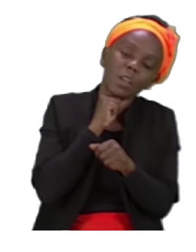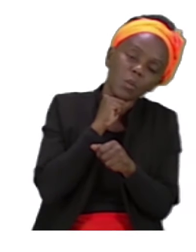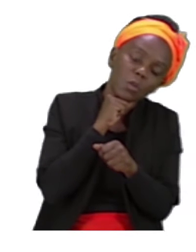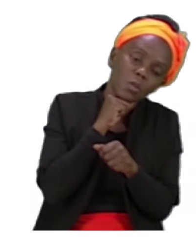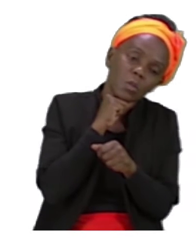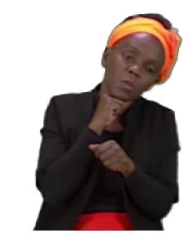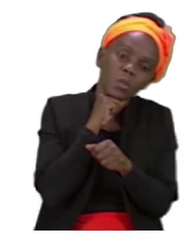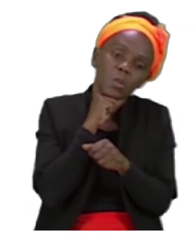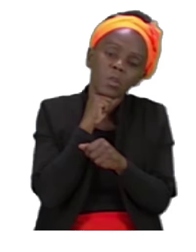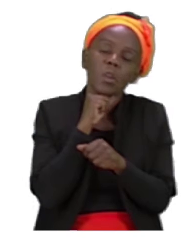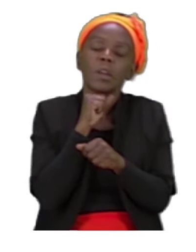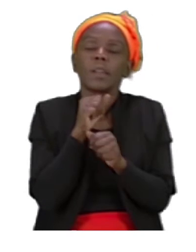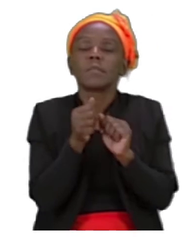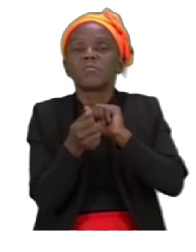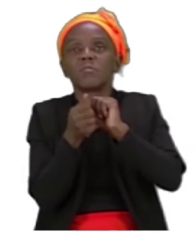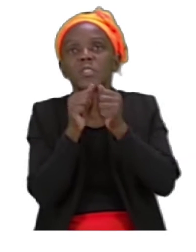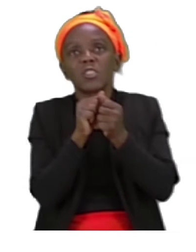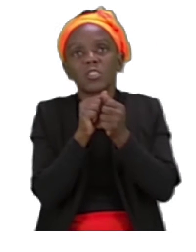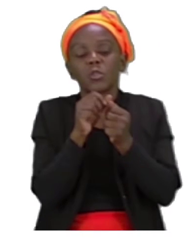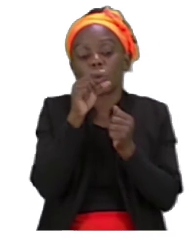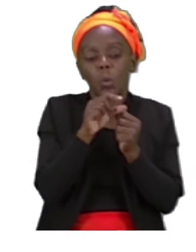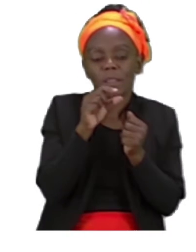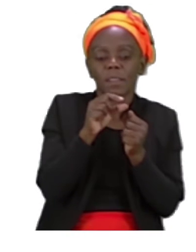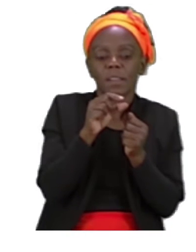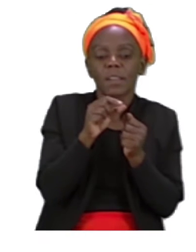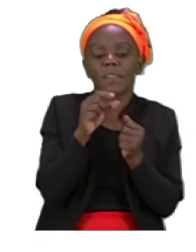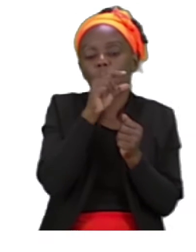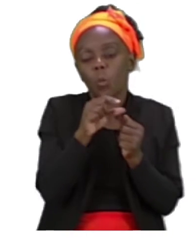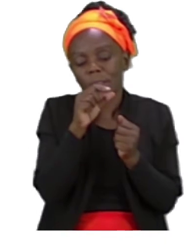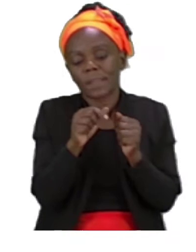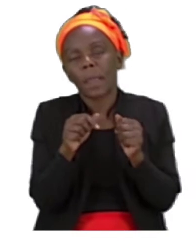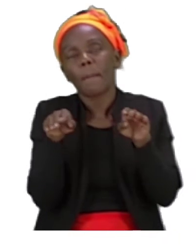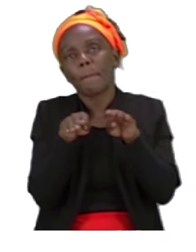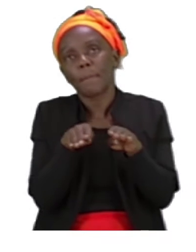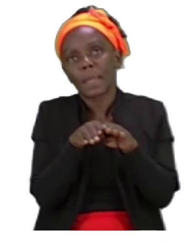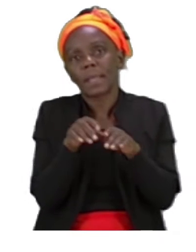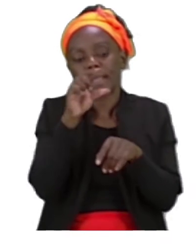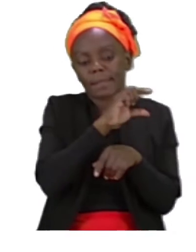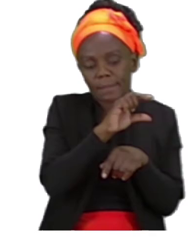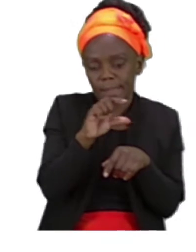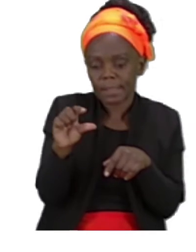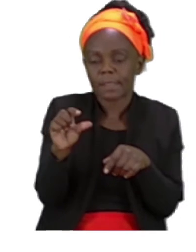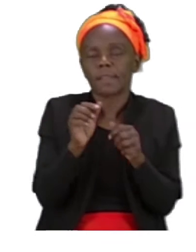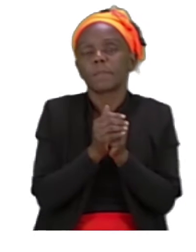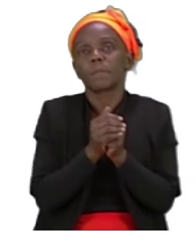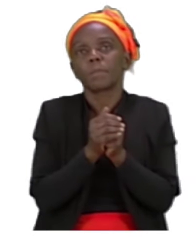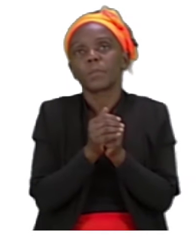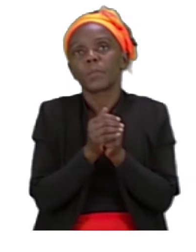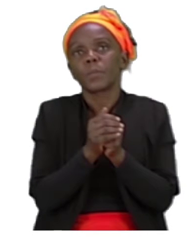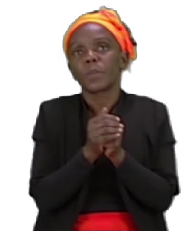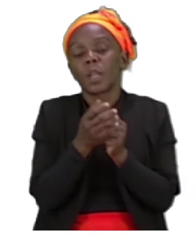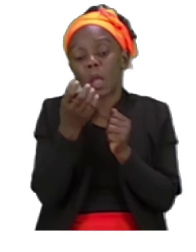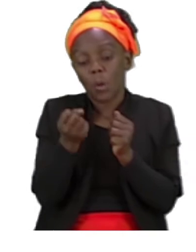make sentences. So, apart from just having the blocks, we also have a picture to